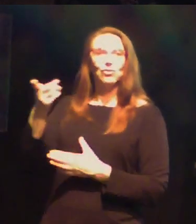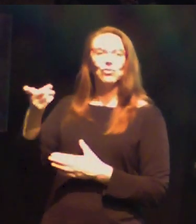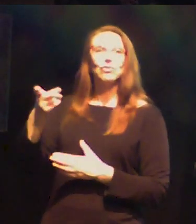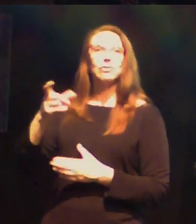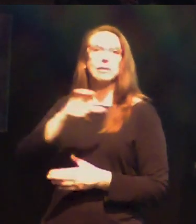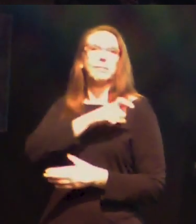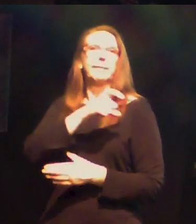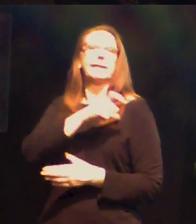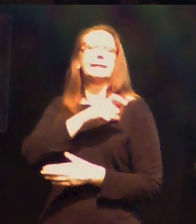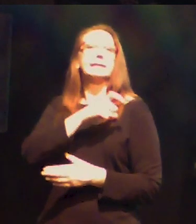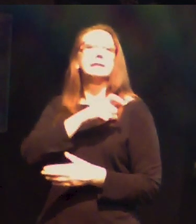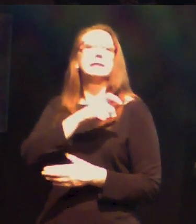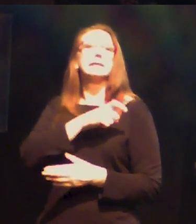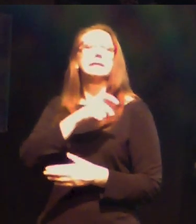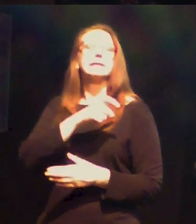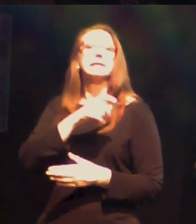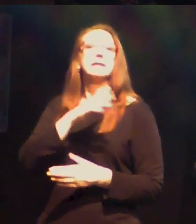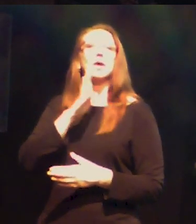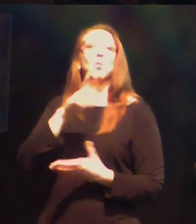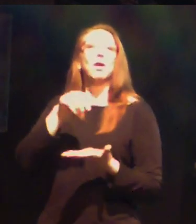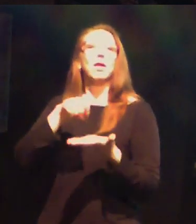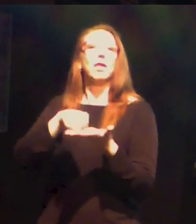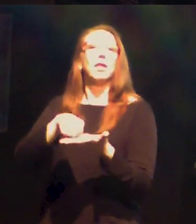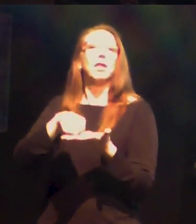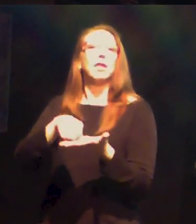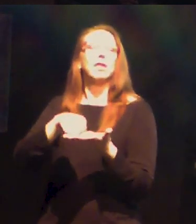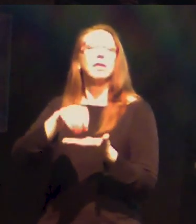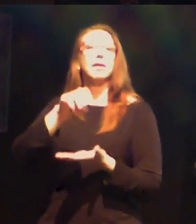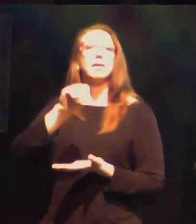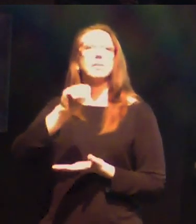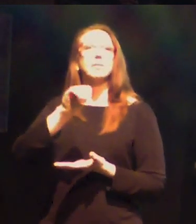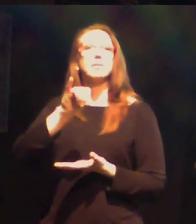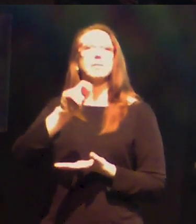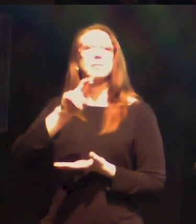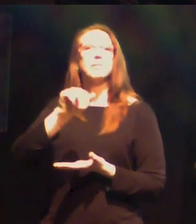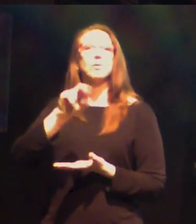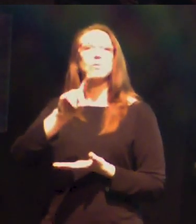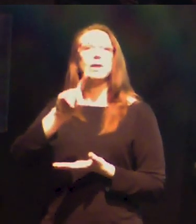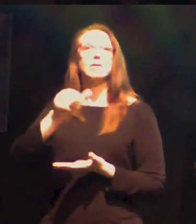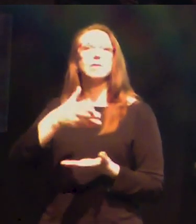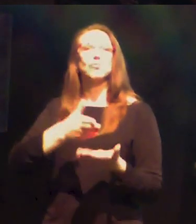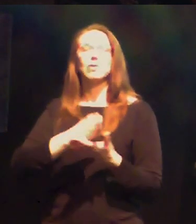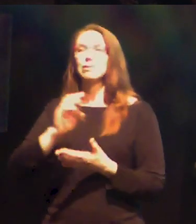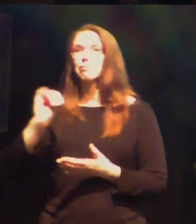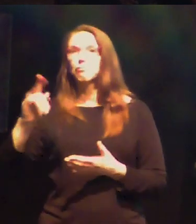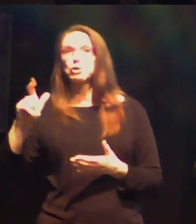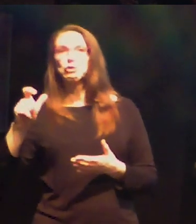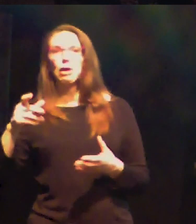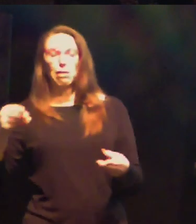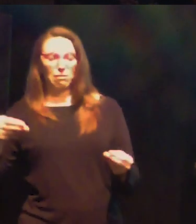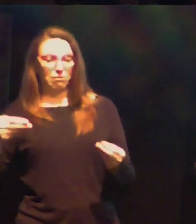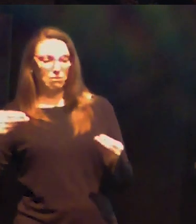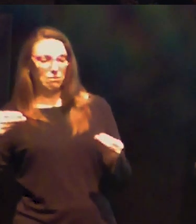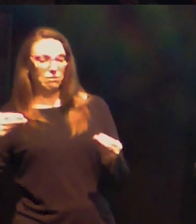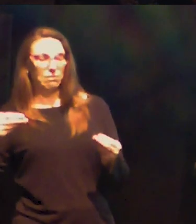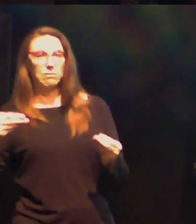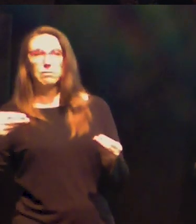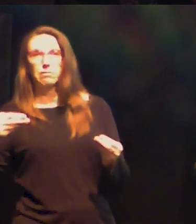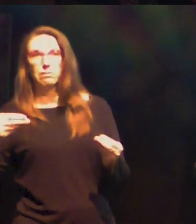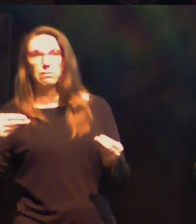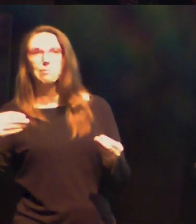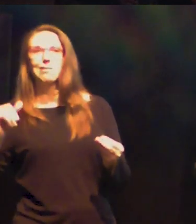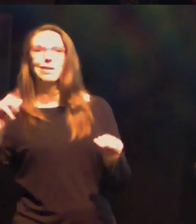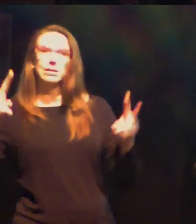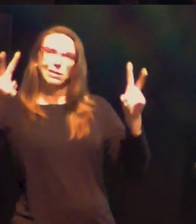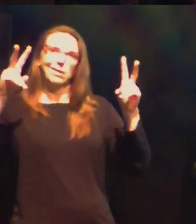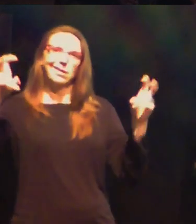the police officers were going to be writing down the Miranda rights to the individual. And Michelle could take that paper, and technically that's